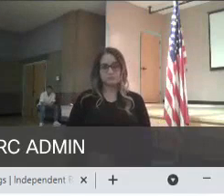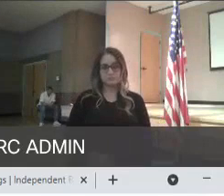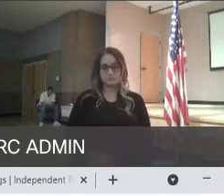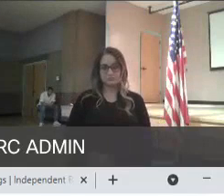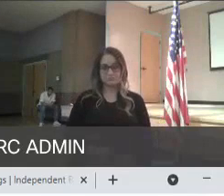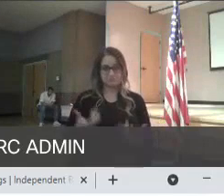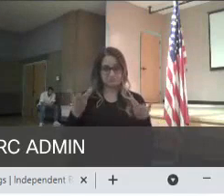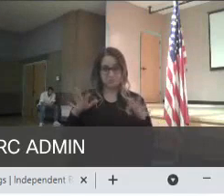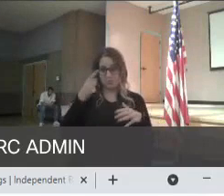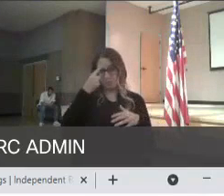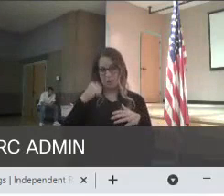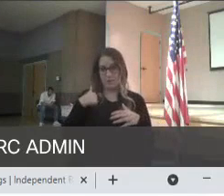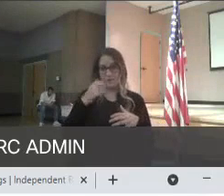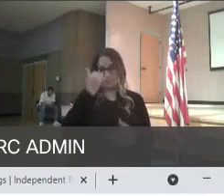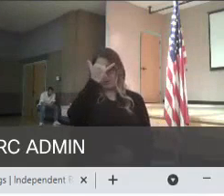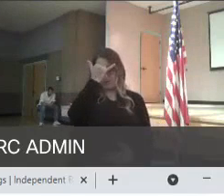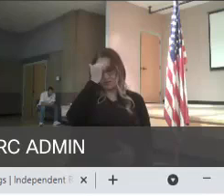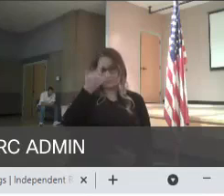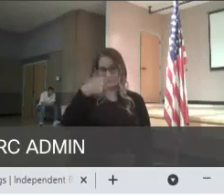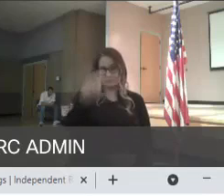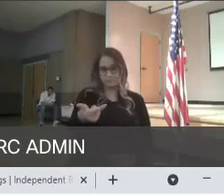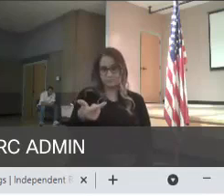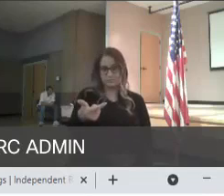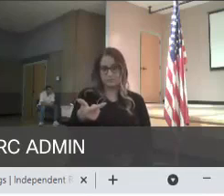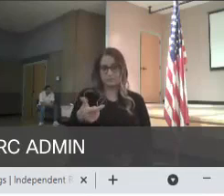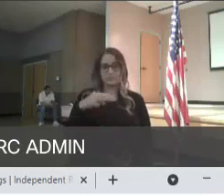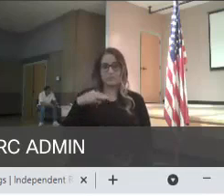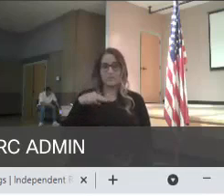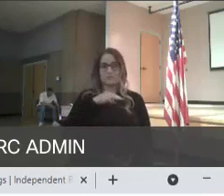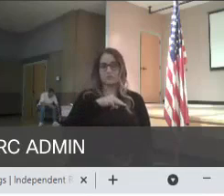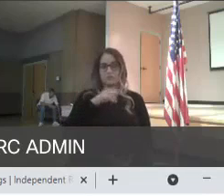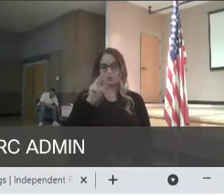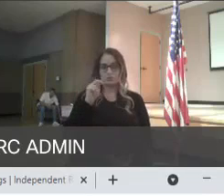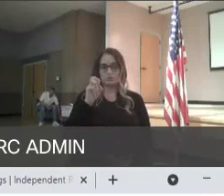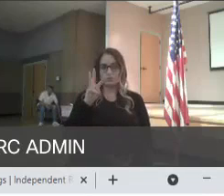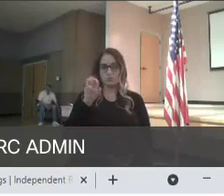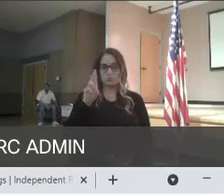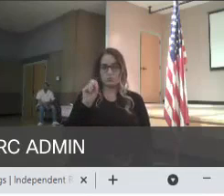That is all that we have over at Yuma. I'm gonna hand it over to Madam Chair Newberg.